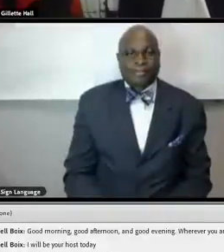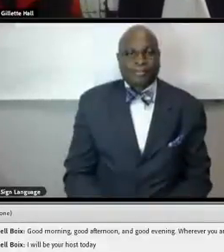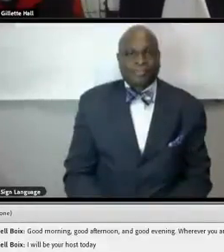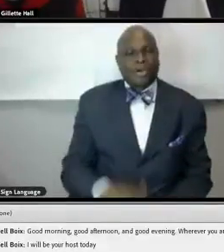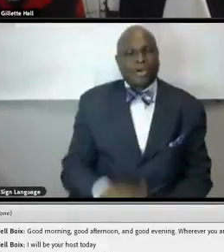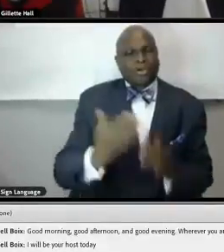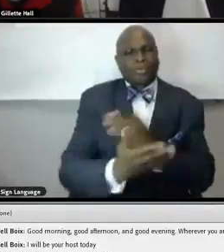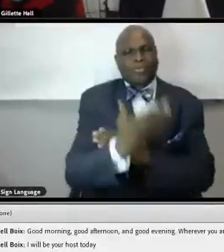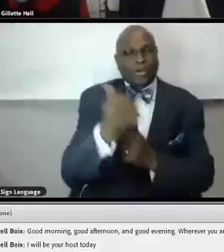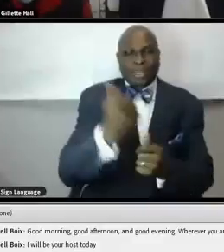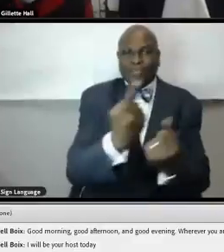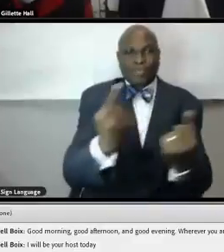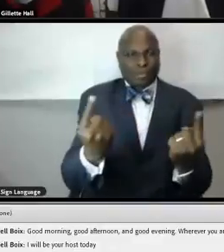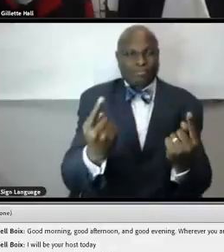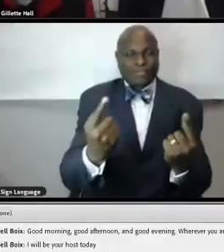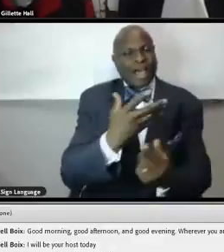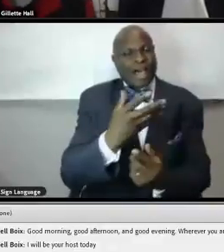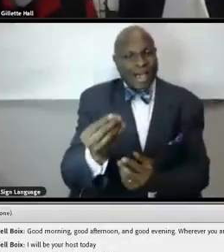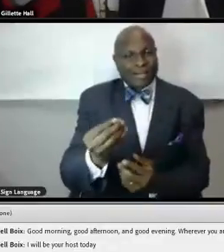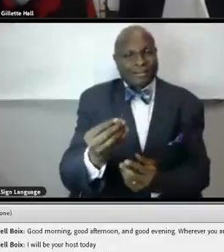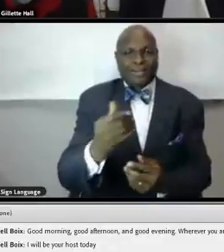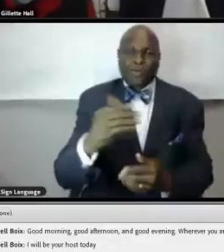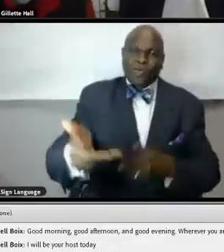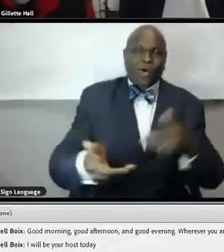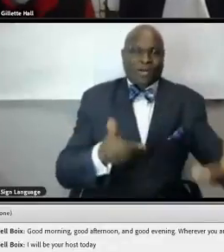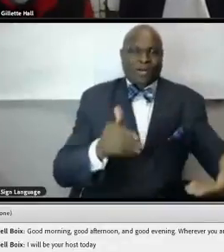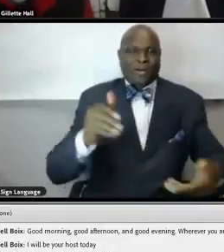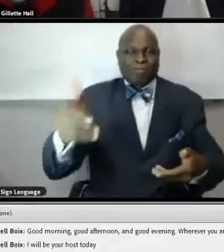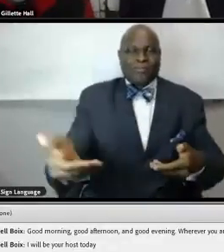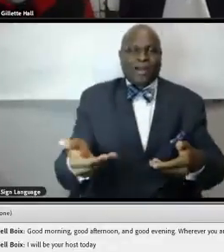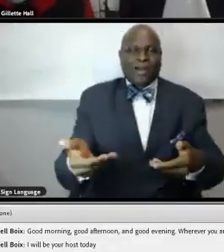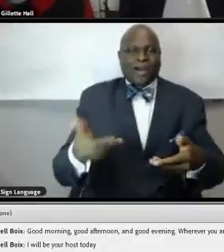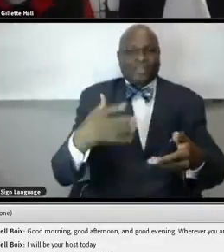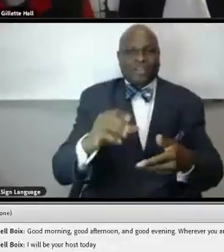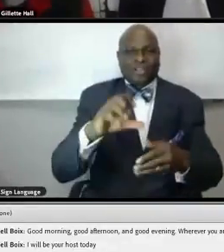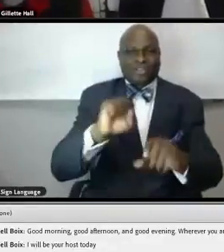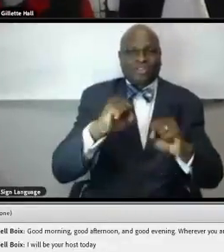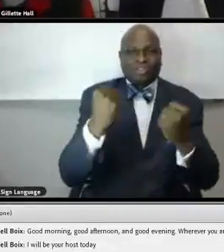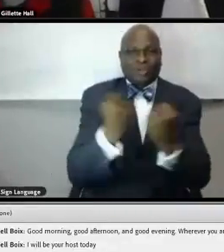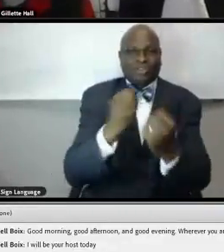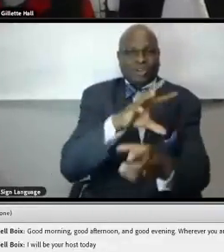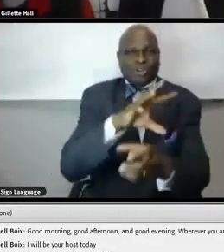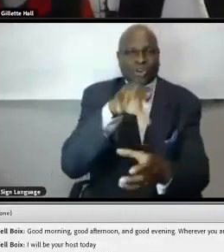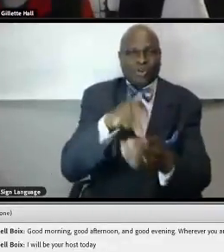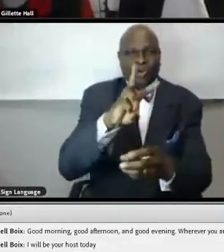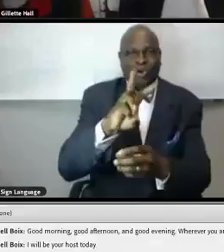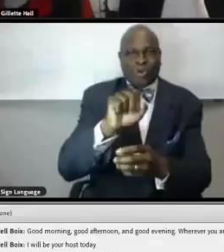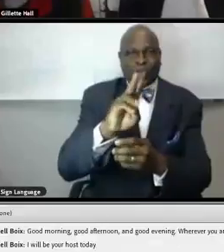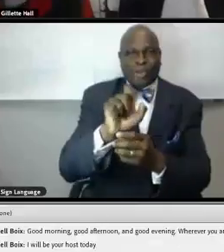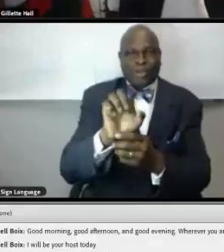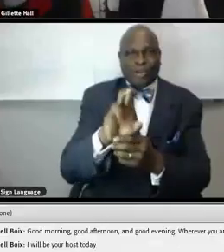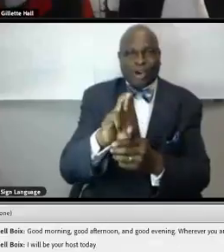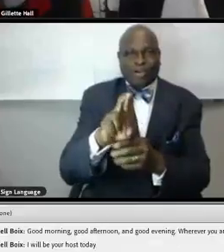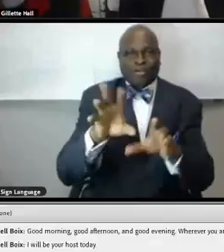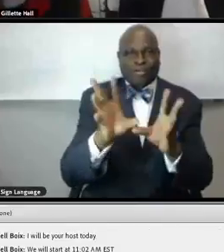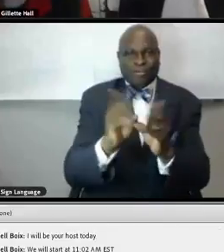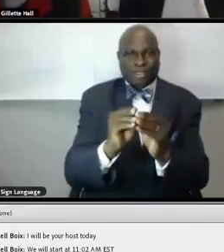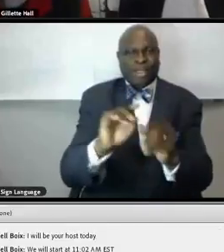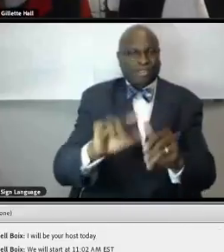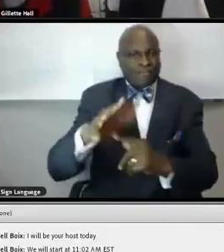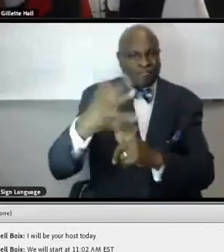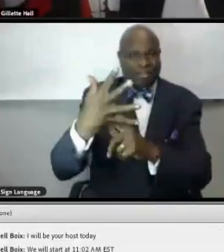Good morning, everybody, and welcome to our Social Inclusion webinar series. This is the fifth